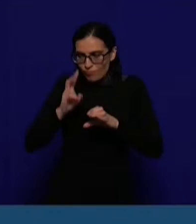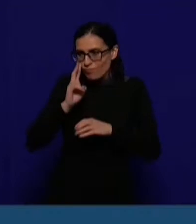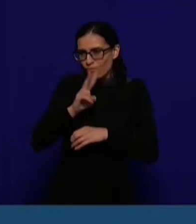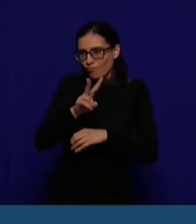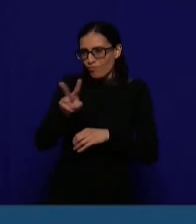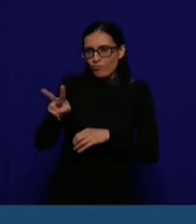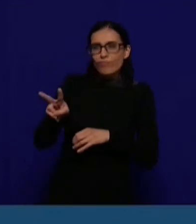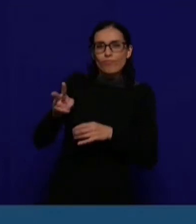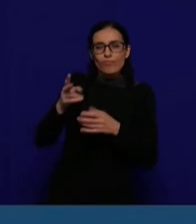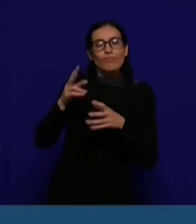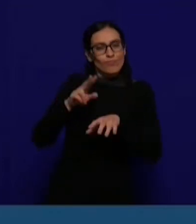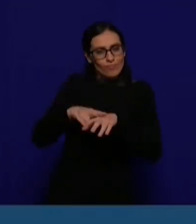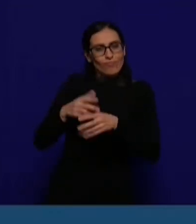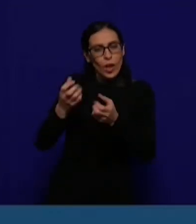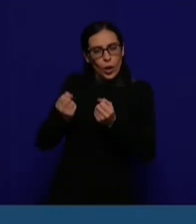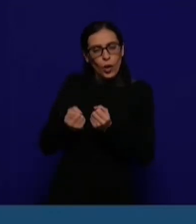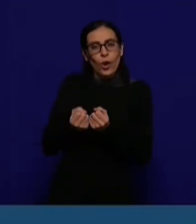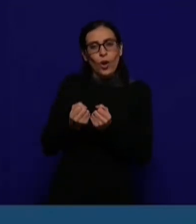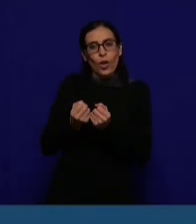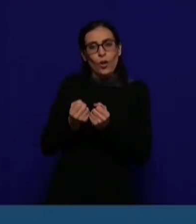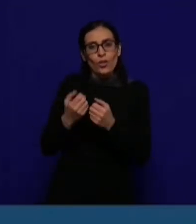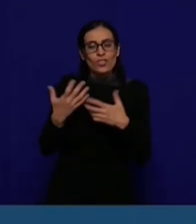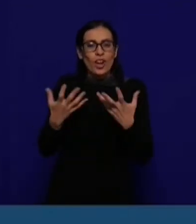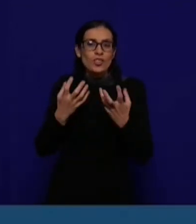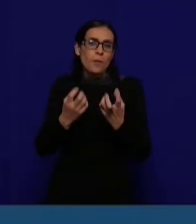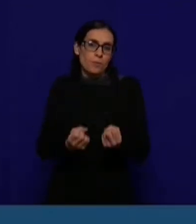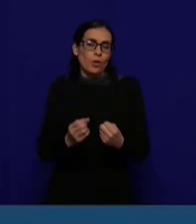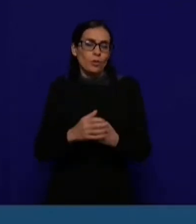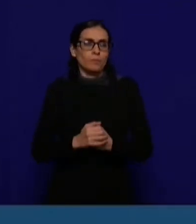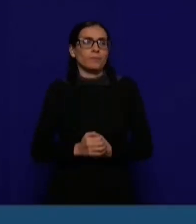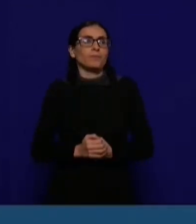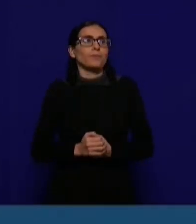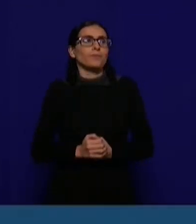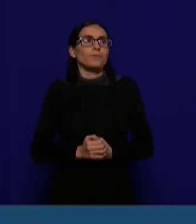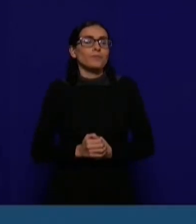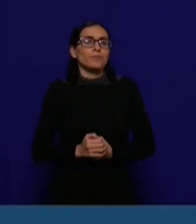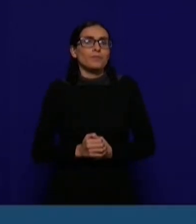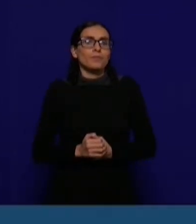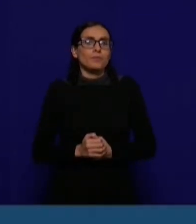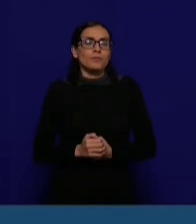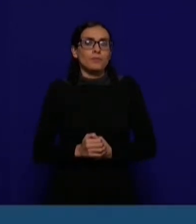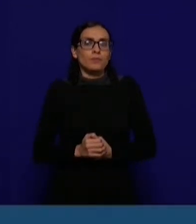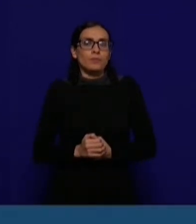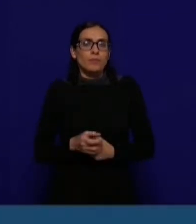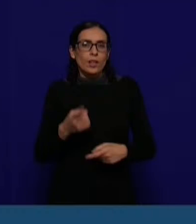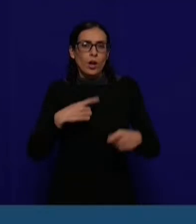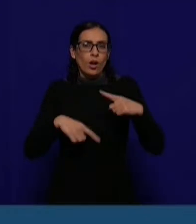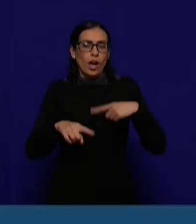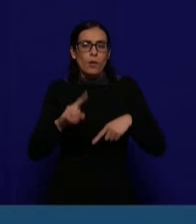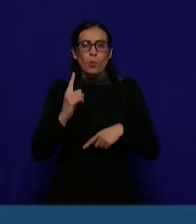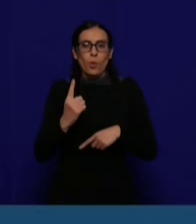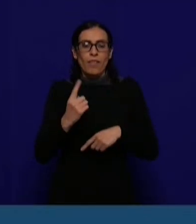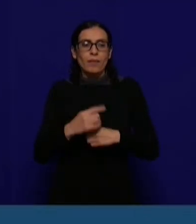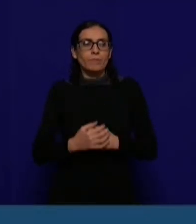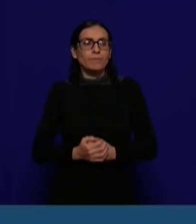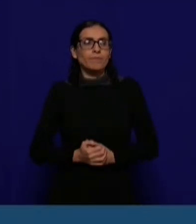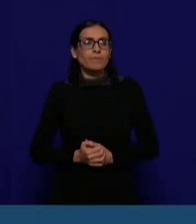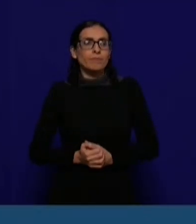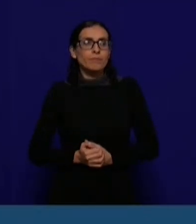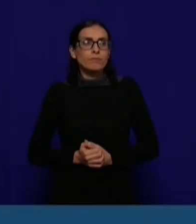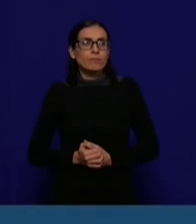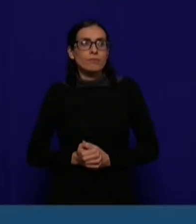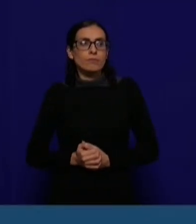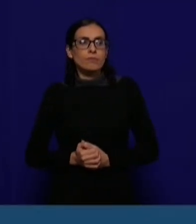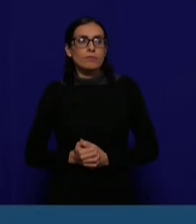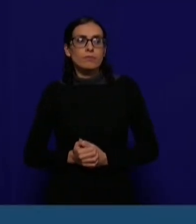tista' inti jkollok iktar utilità għal xi ħaġa li għandek fil-post. One news. Nsellimlek, Professur Gawci, wara